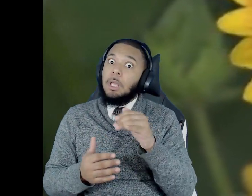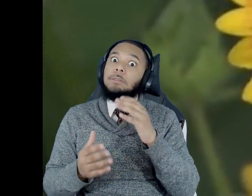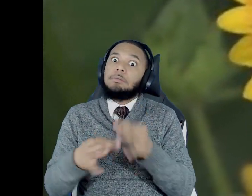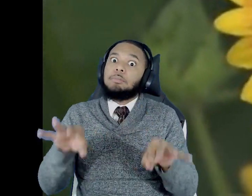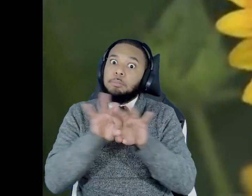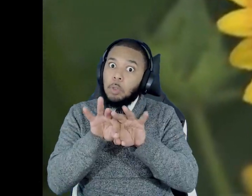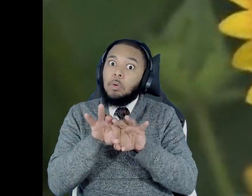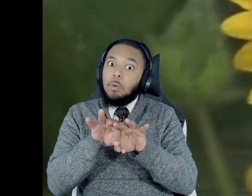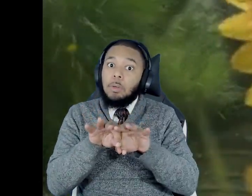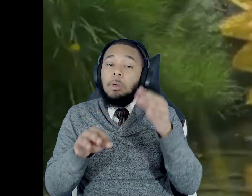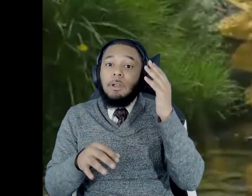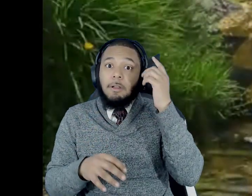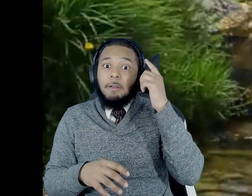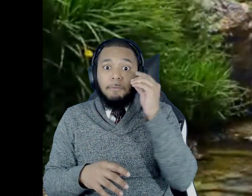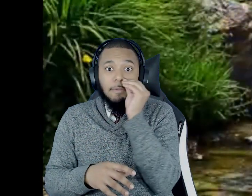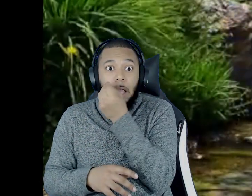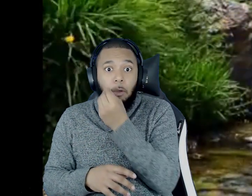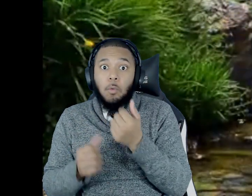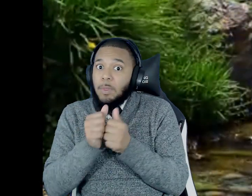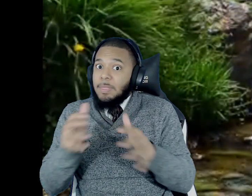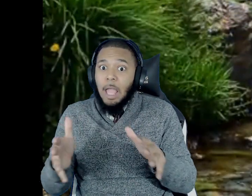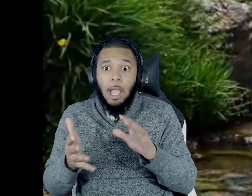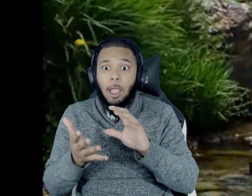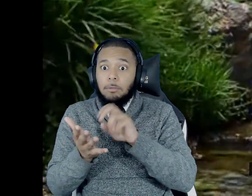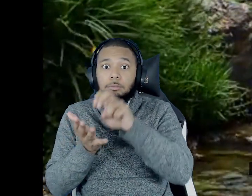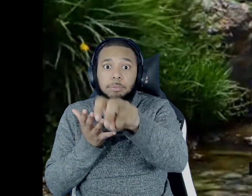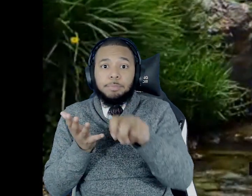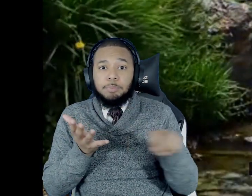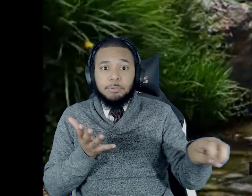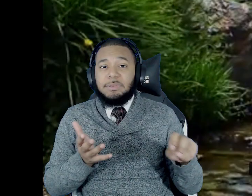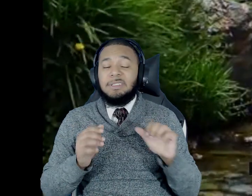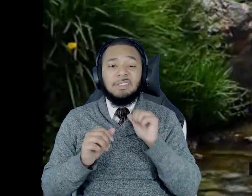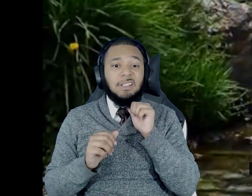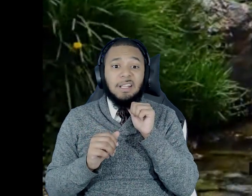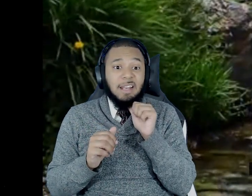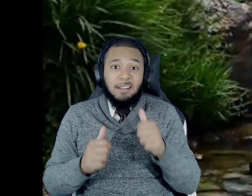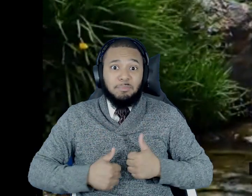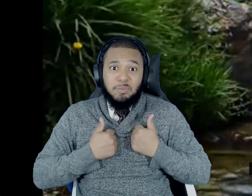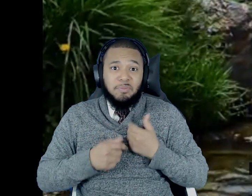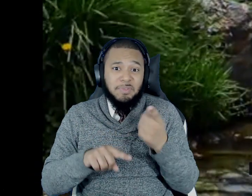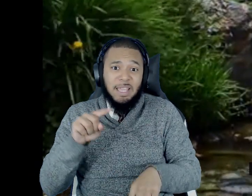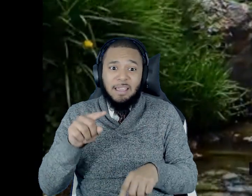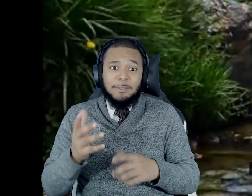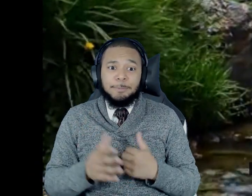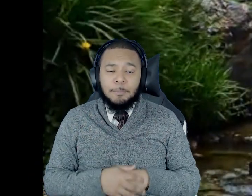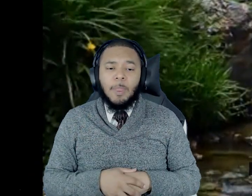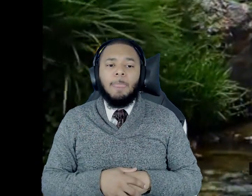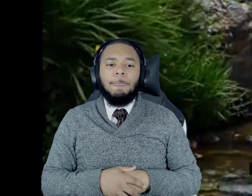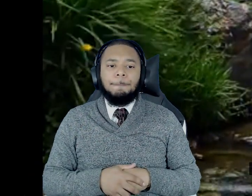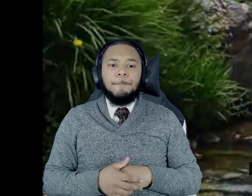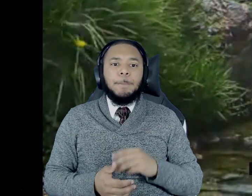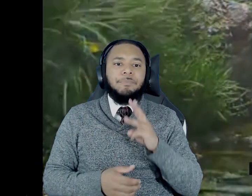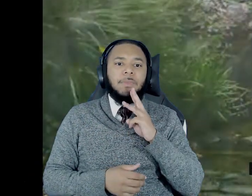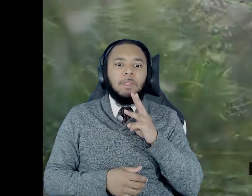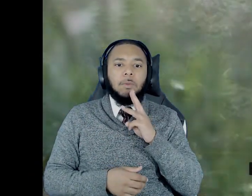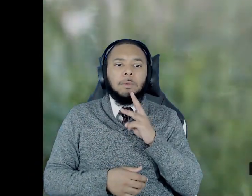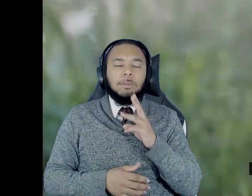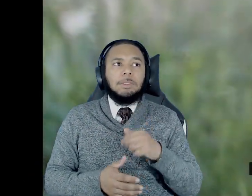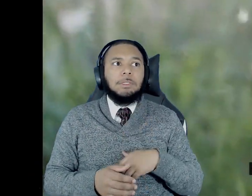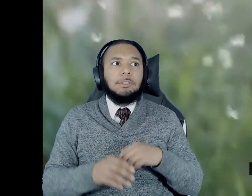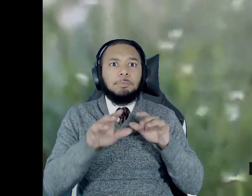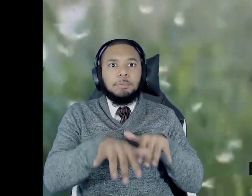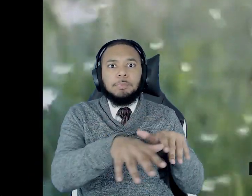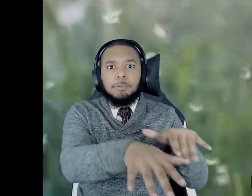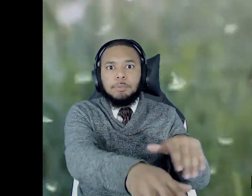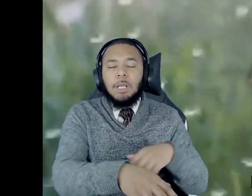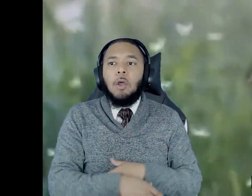pollination, they can't survive. Recharging the groundwater supply through wetlands, seed dispersal,